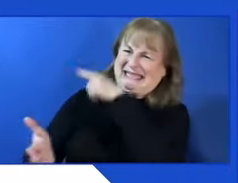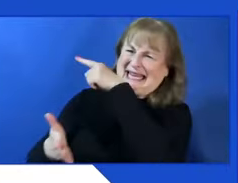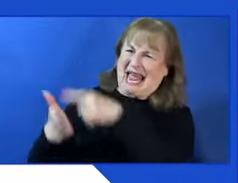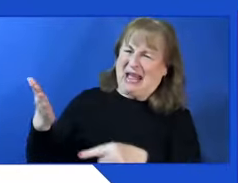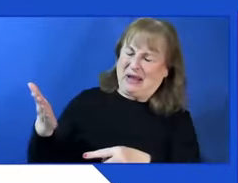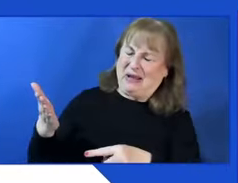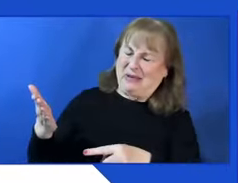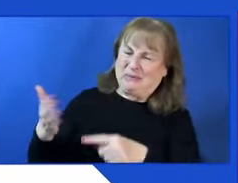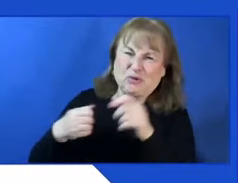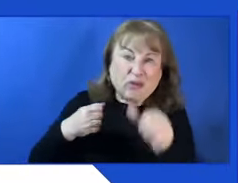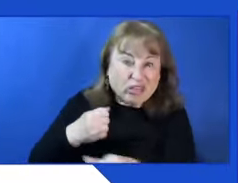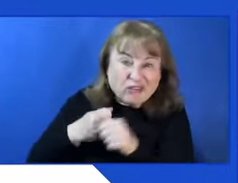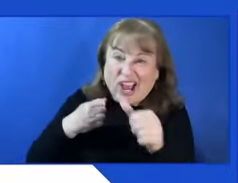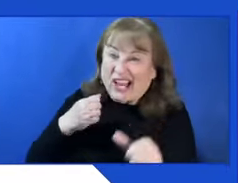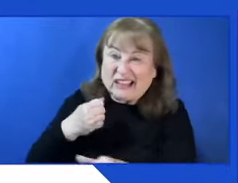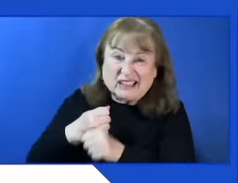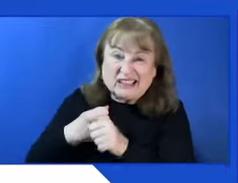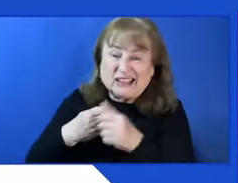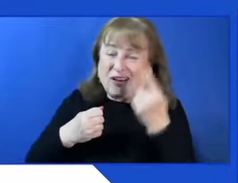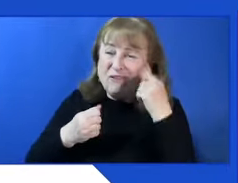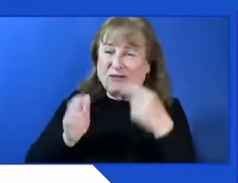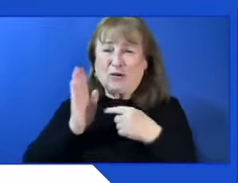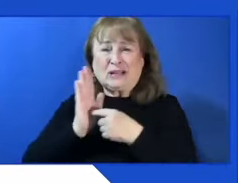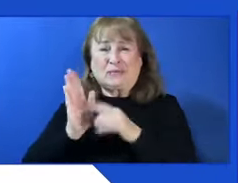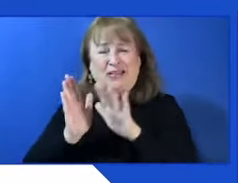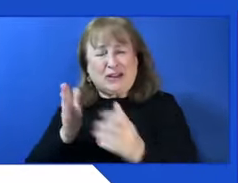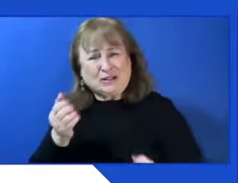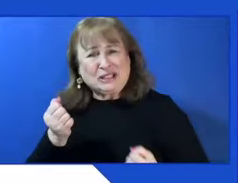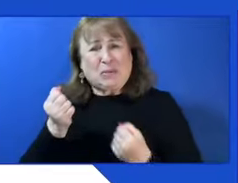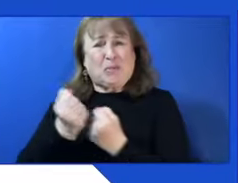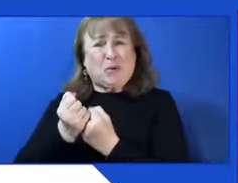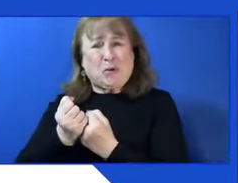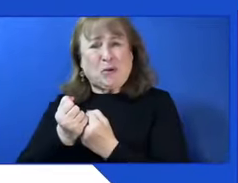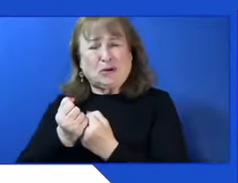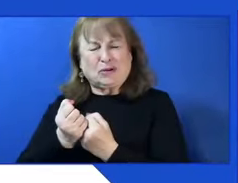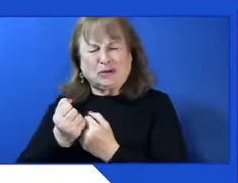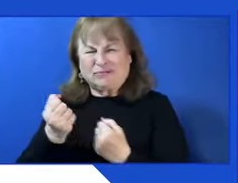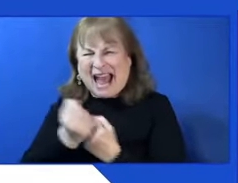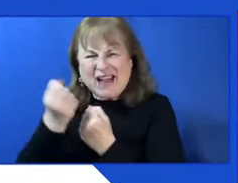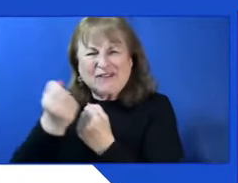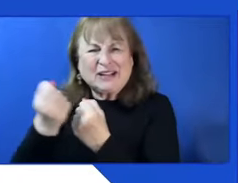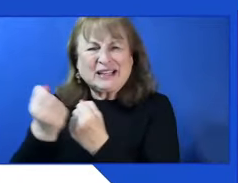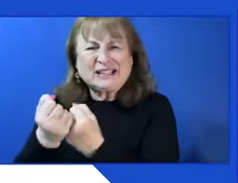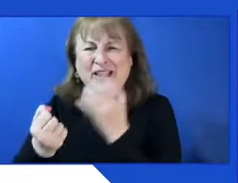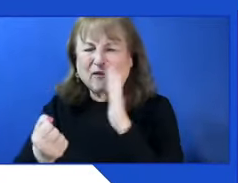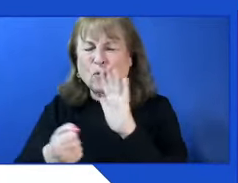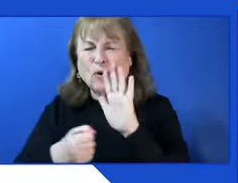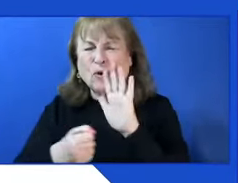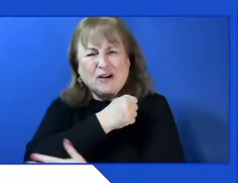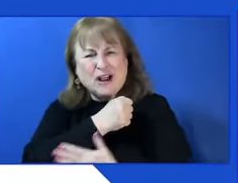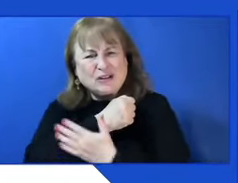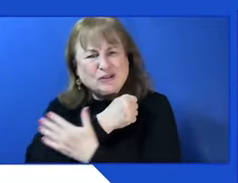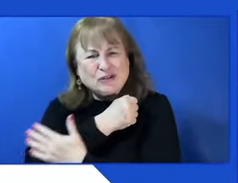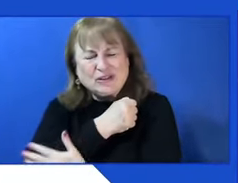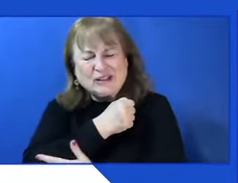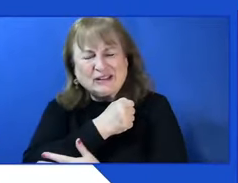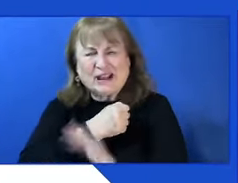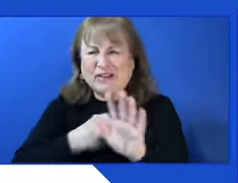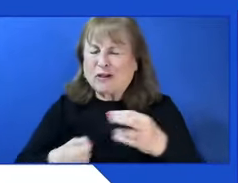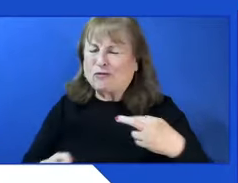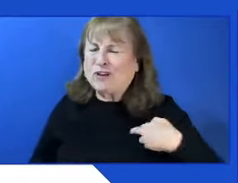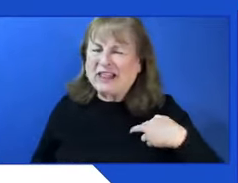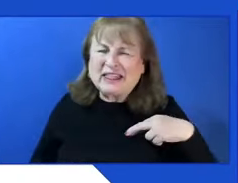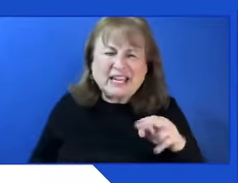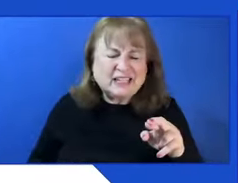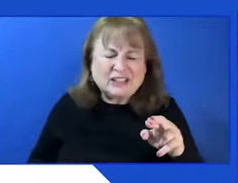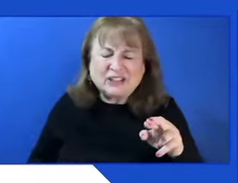or threatened for expressing their support or their advocacy for their nationality, their religion,